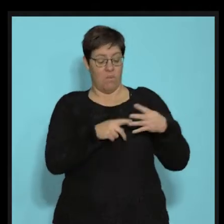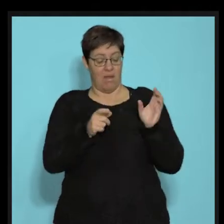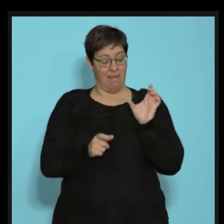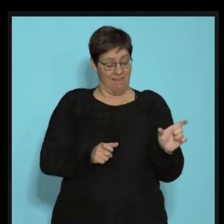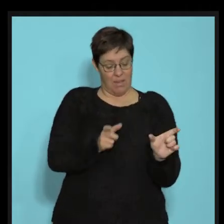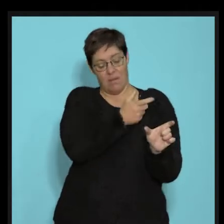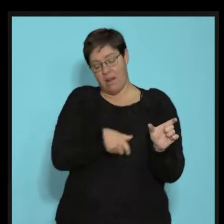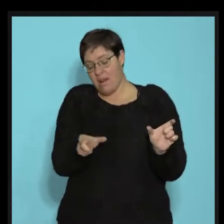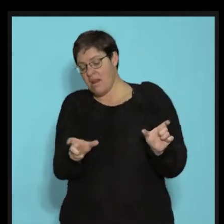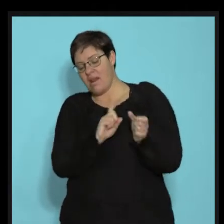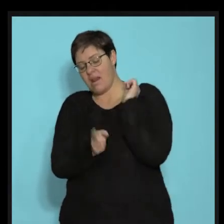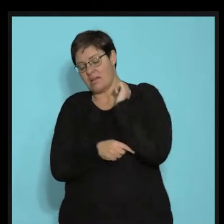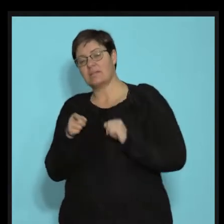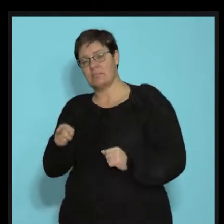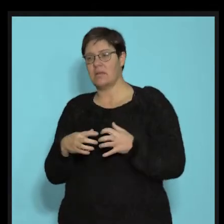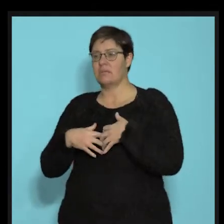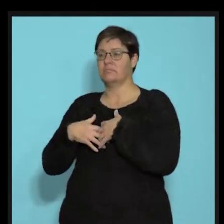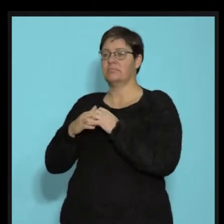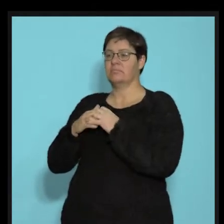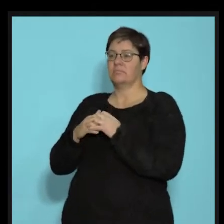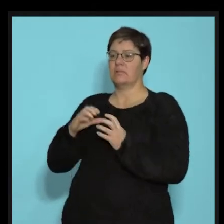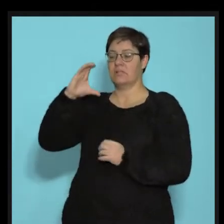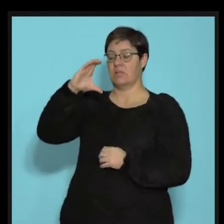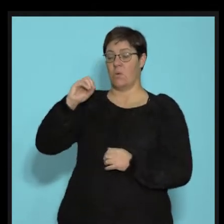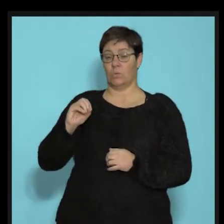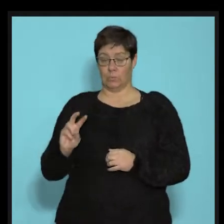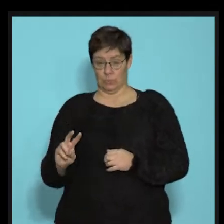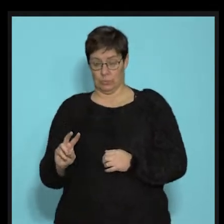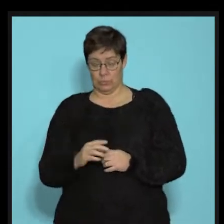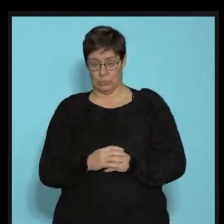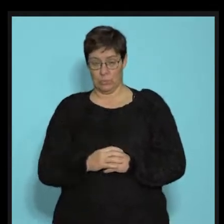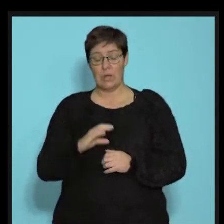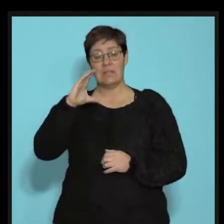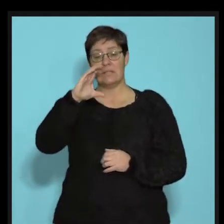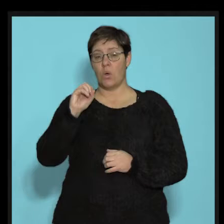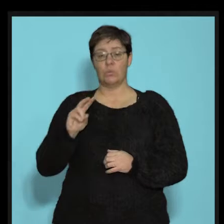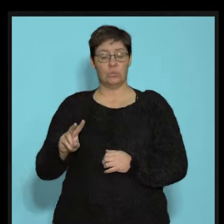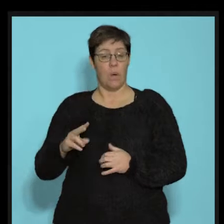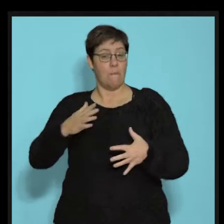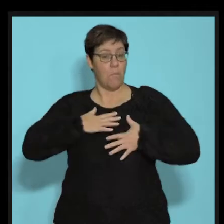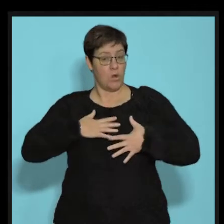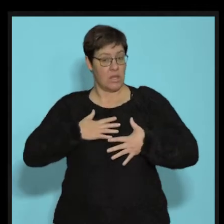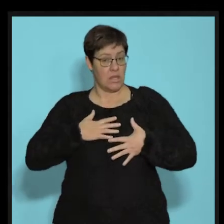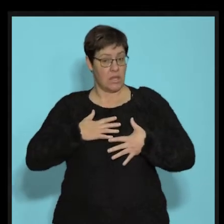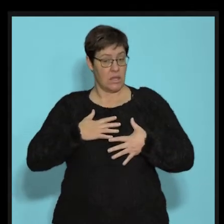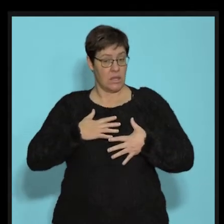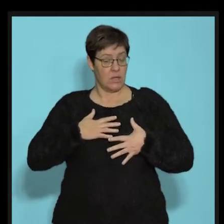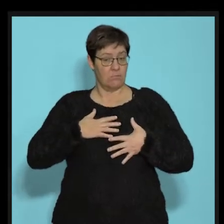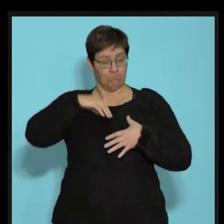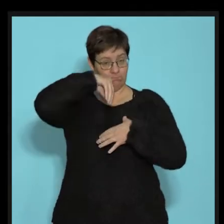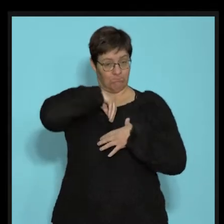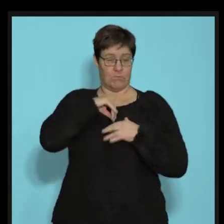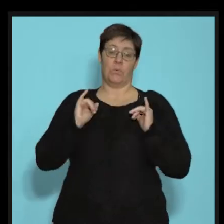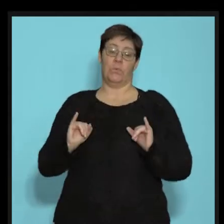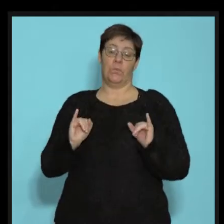over here. I make carbon dioxide. And carbon dioxide is not good for my body, and I have to